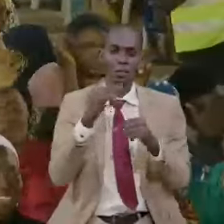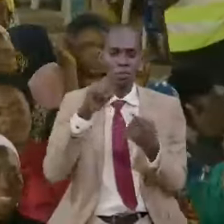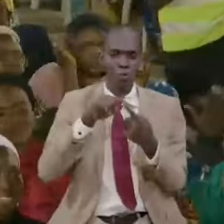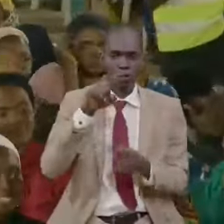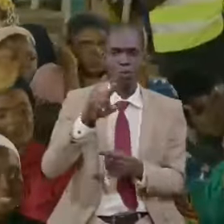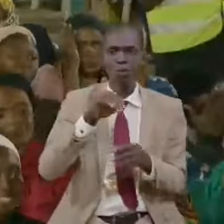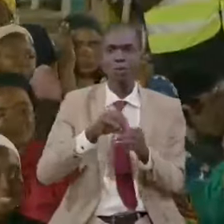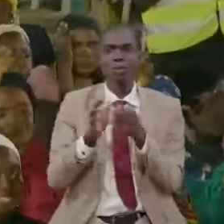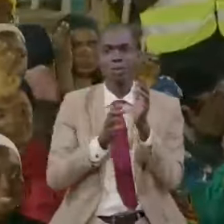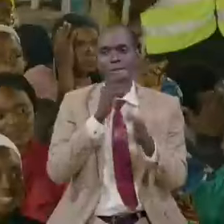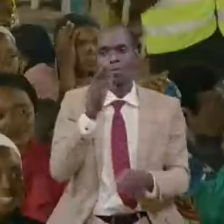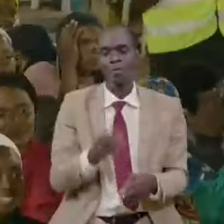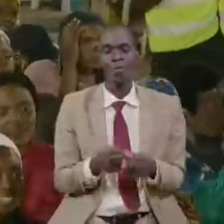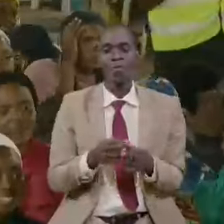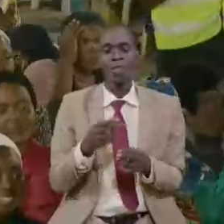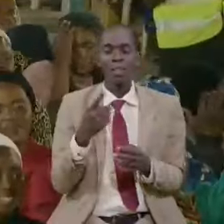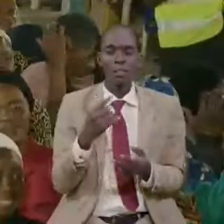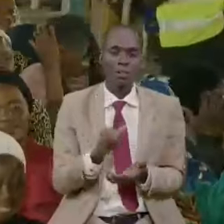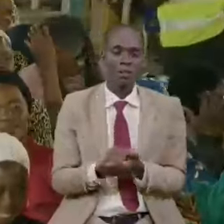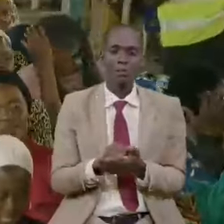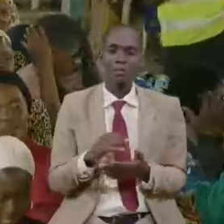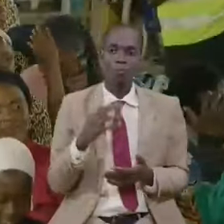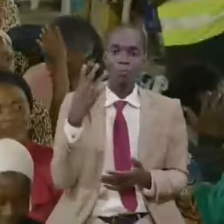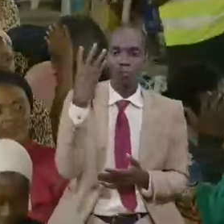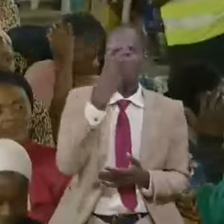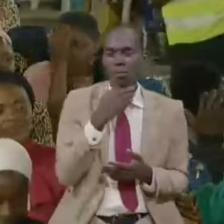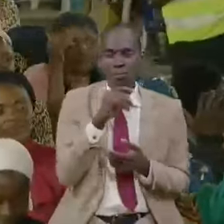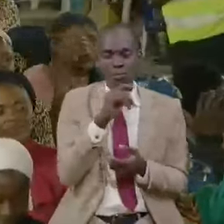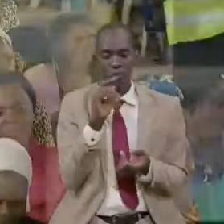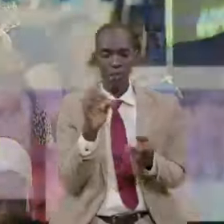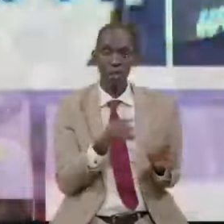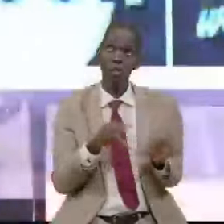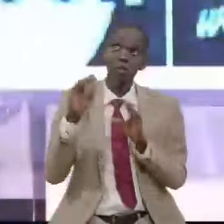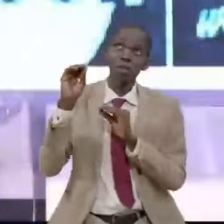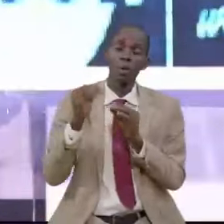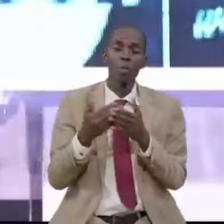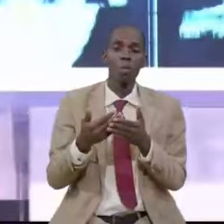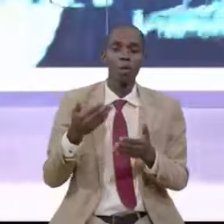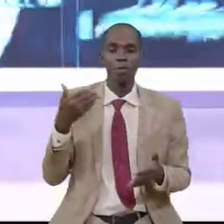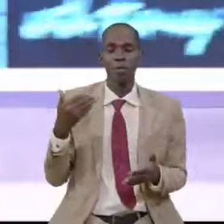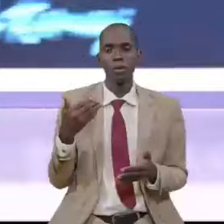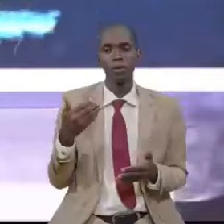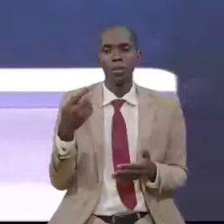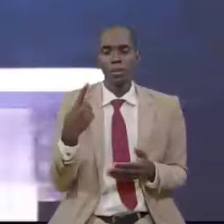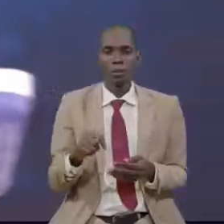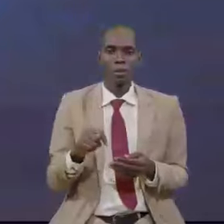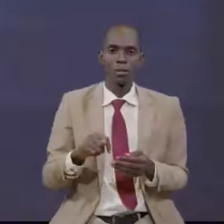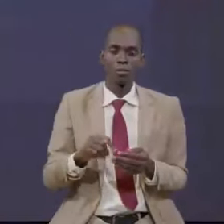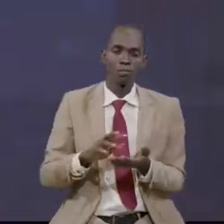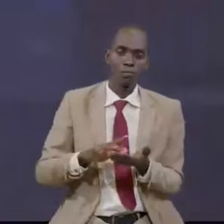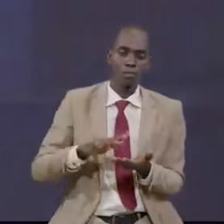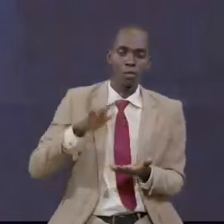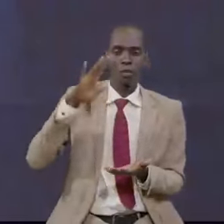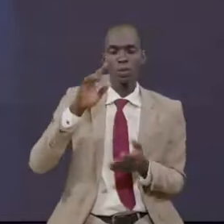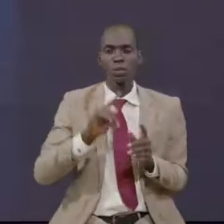glorious transformation before, a glorious translation. Three things we're looking at. We're looking